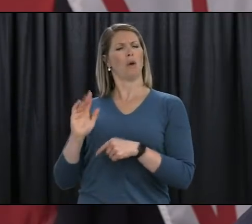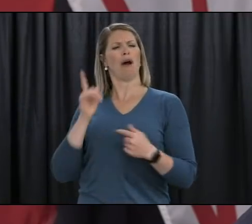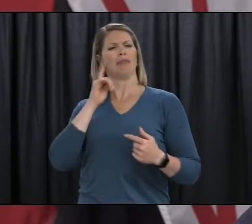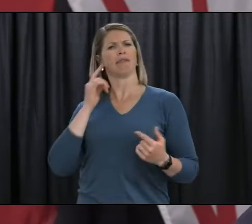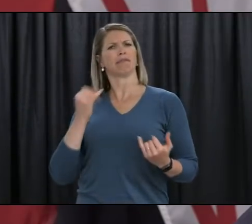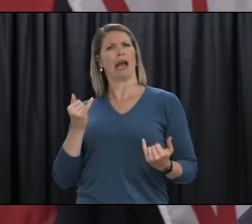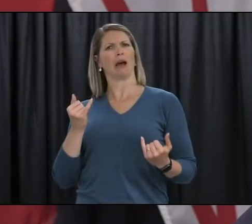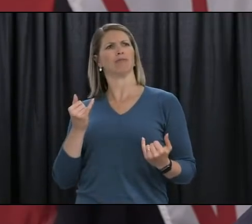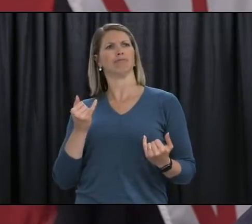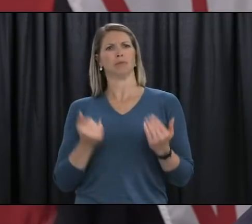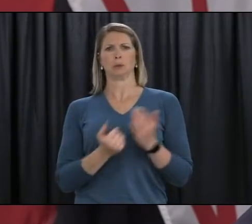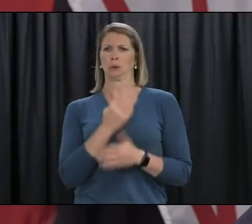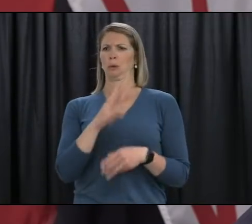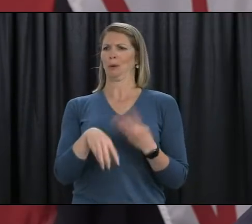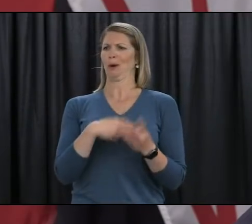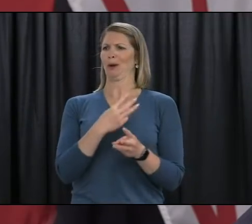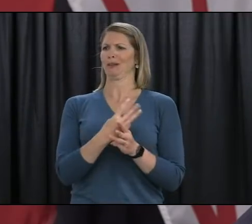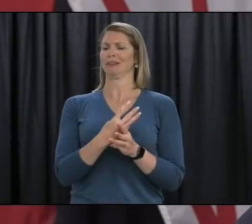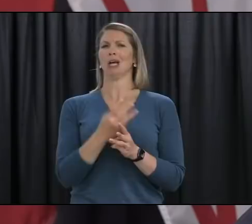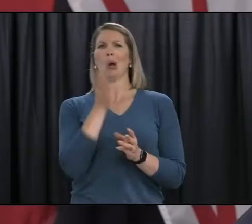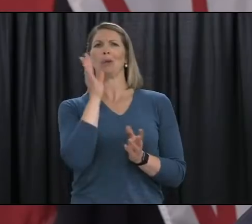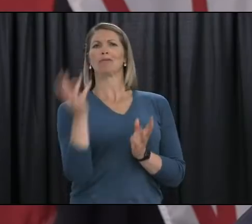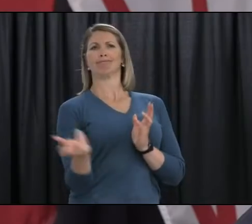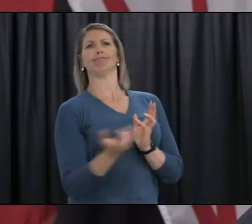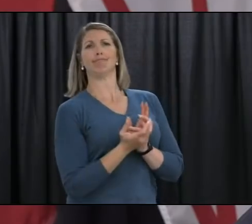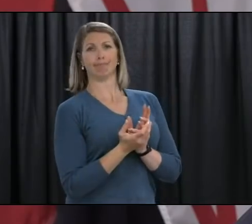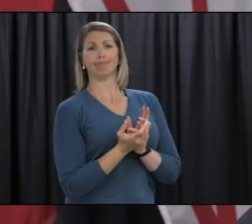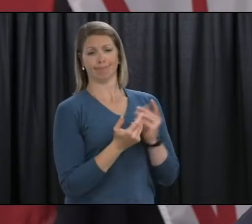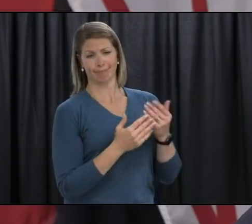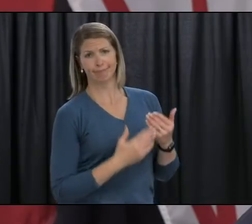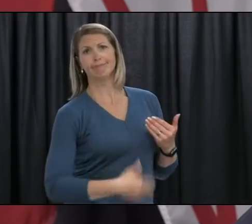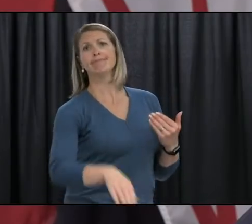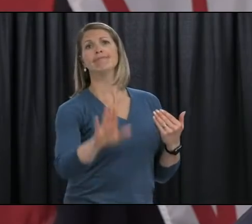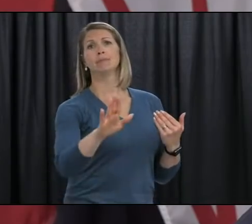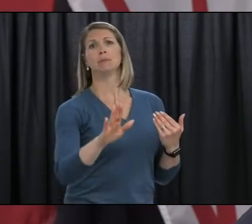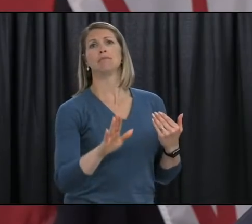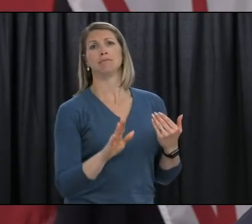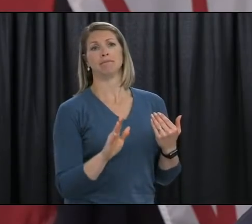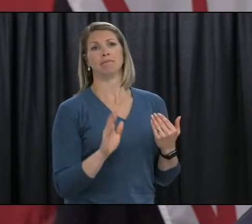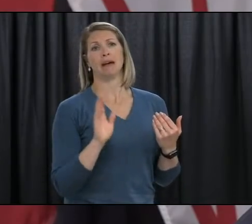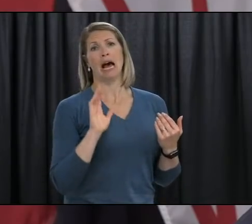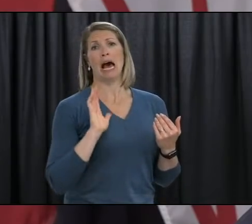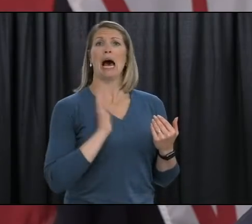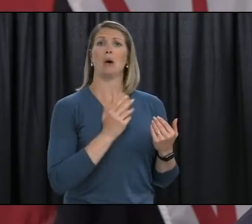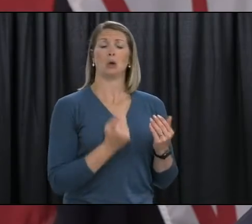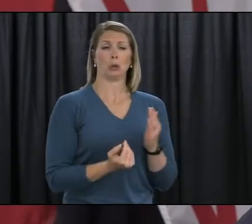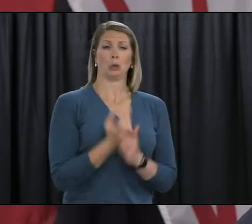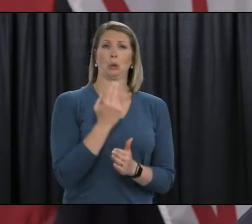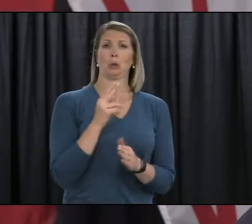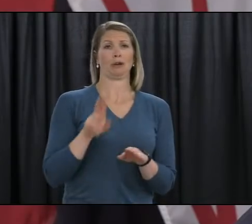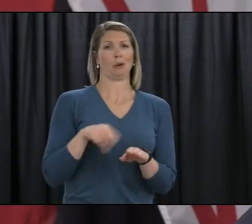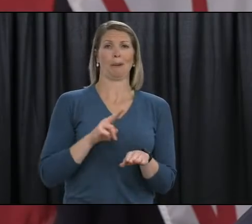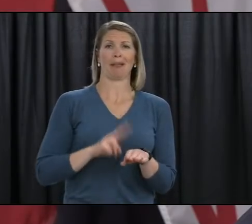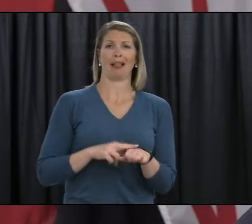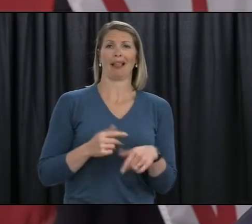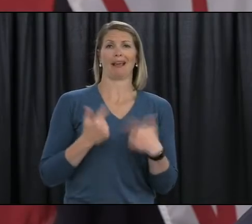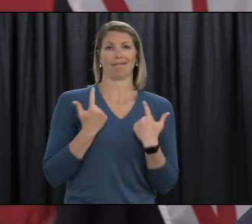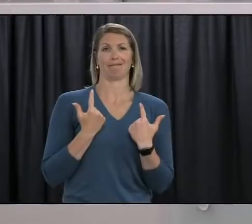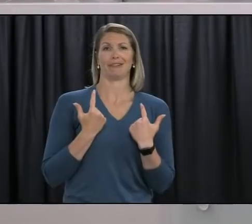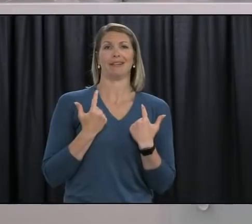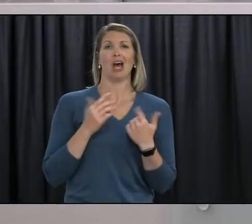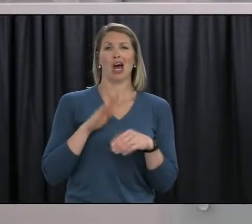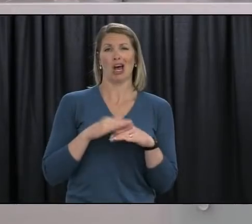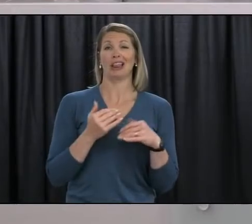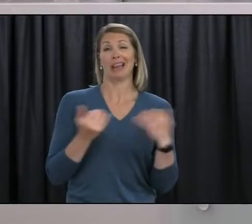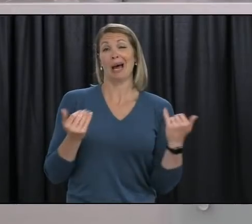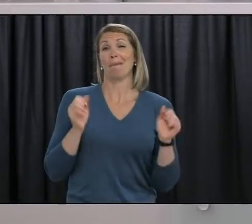of where we are, but have been creative, and we'll see this well into the future in a normal life, or whatever that new normal is. Thank